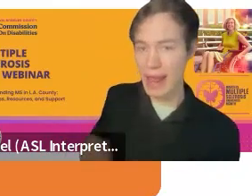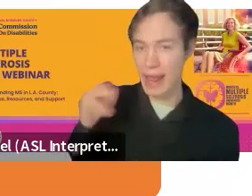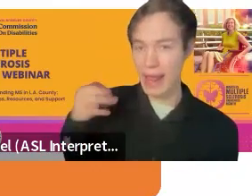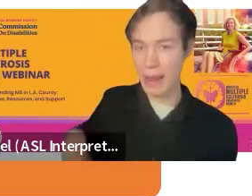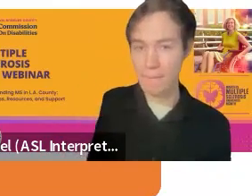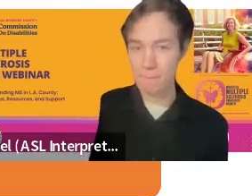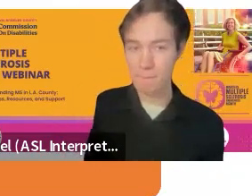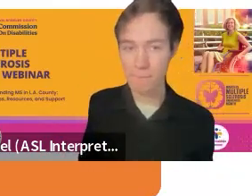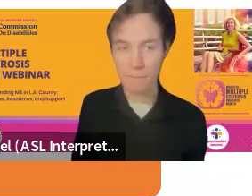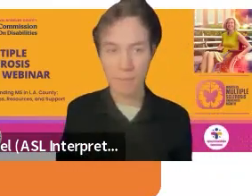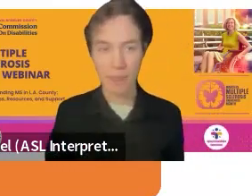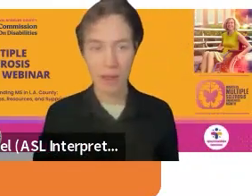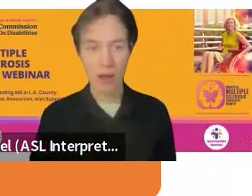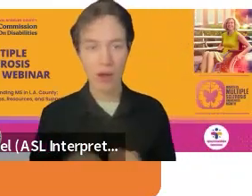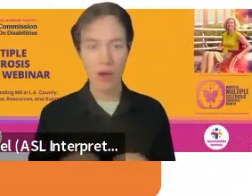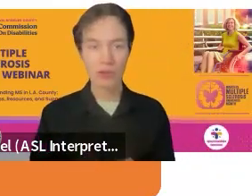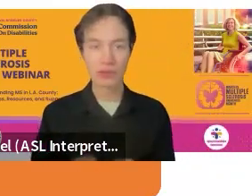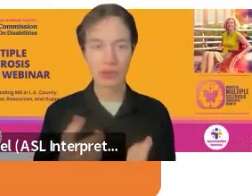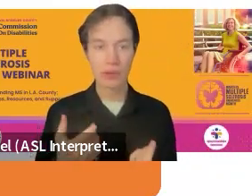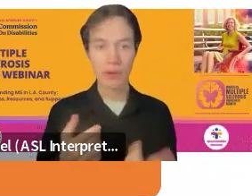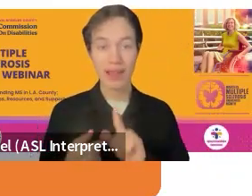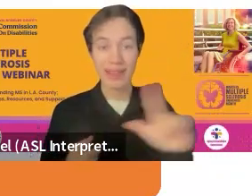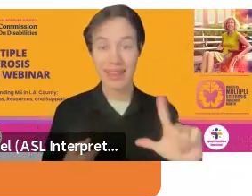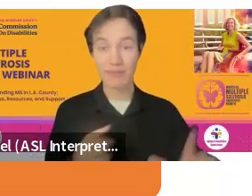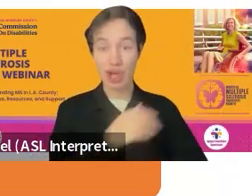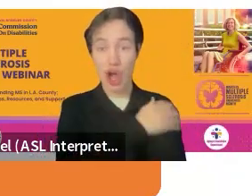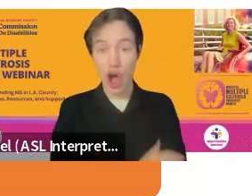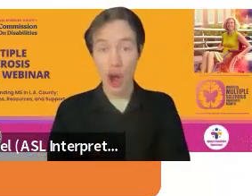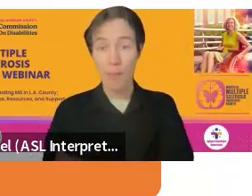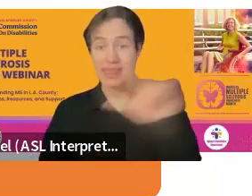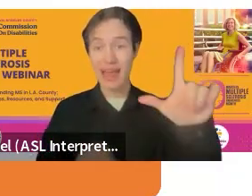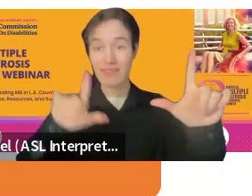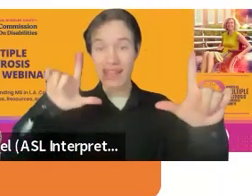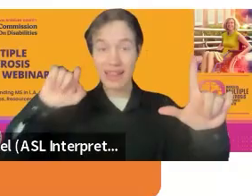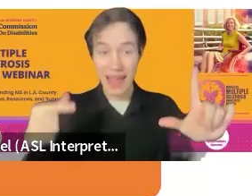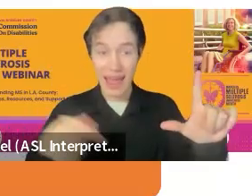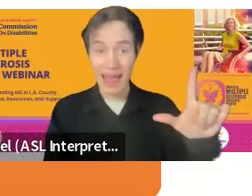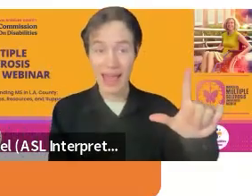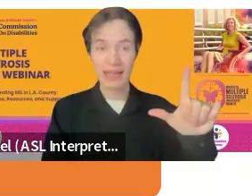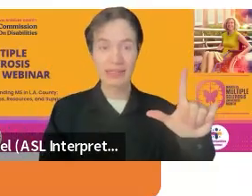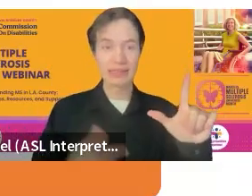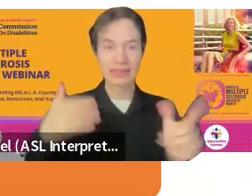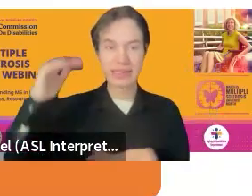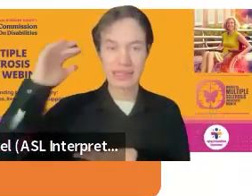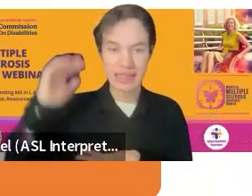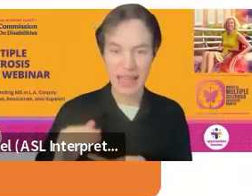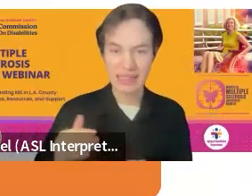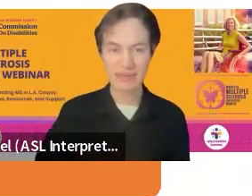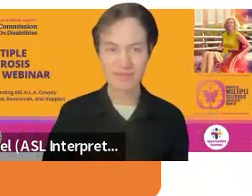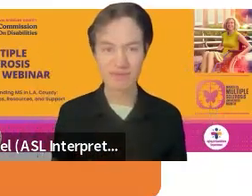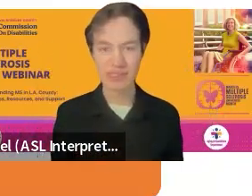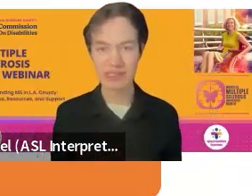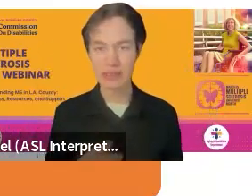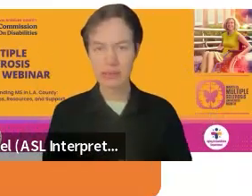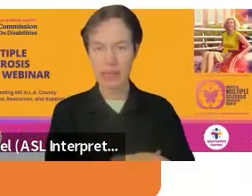in his ability to feel vibration in the left arm and leg. His reflexes were normal, but walking testing,